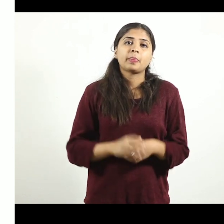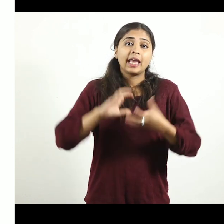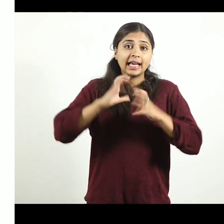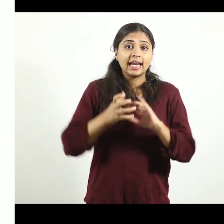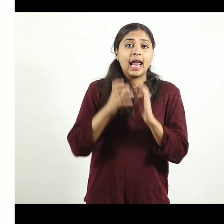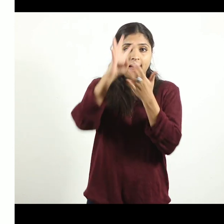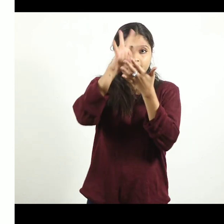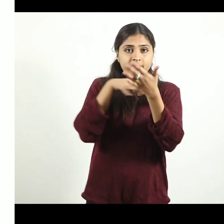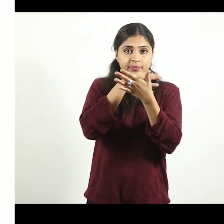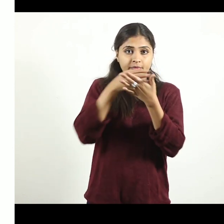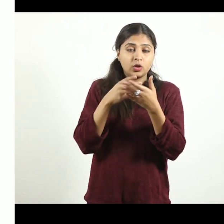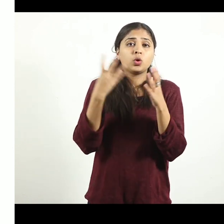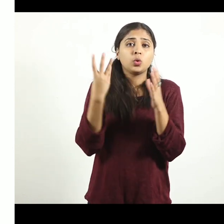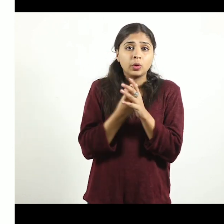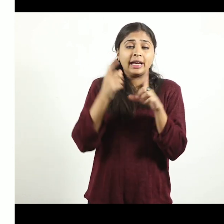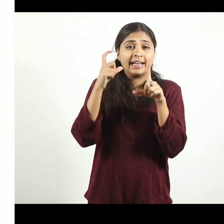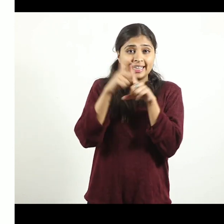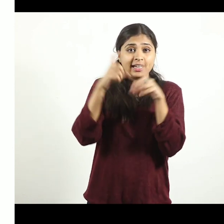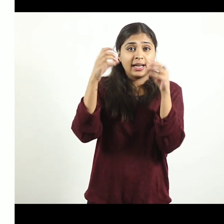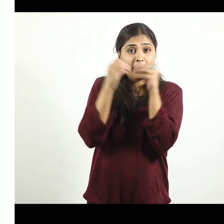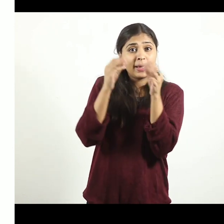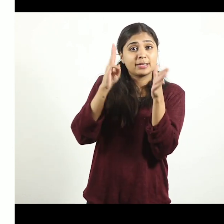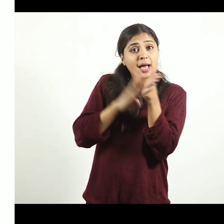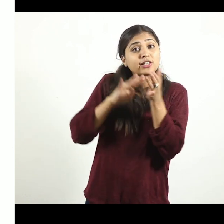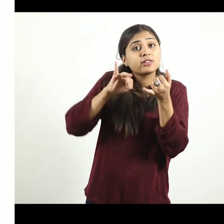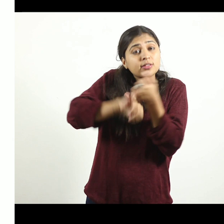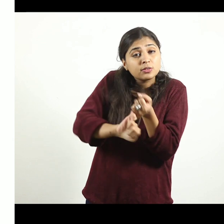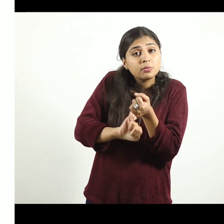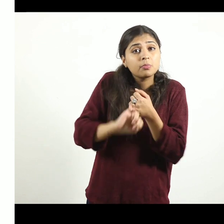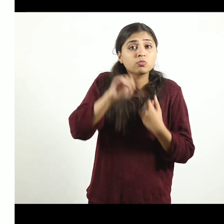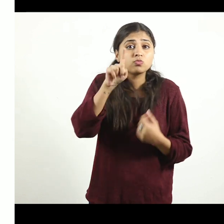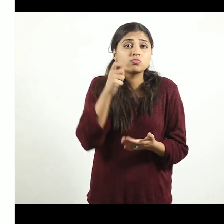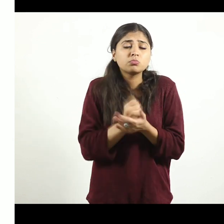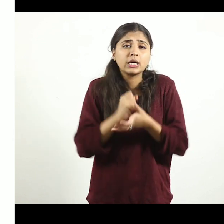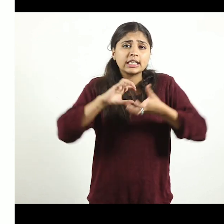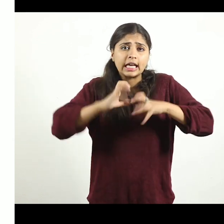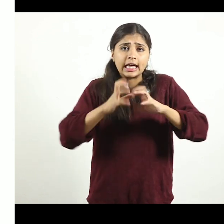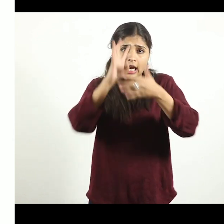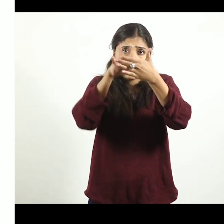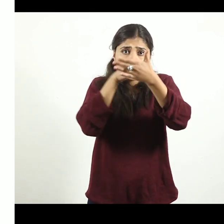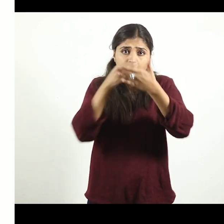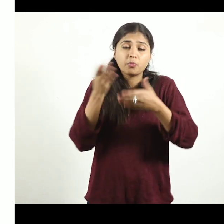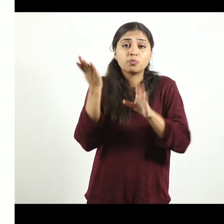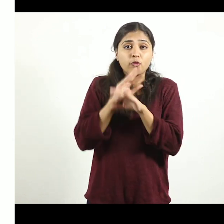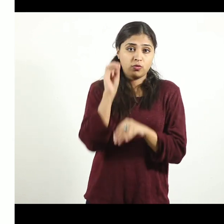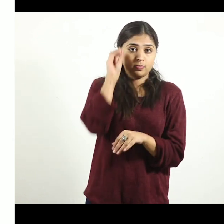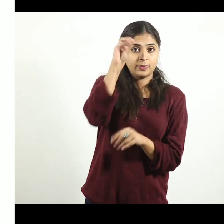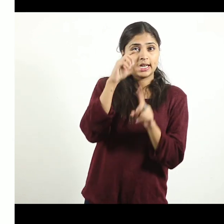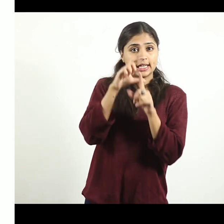With database management systems, you need to create your tables before you can enter data.